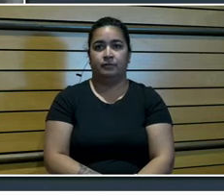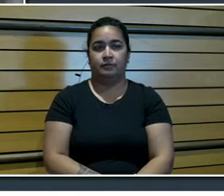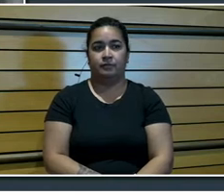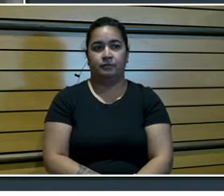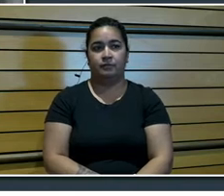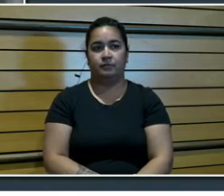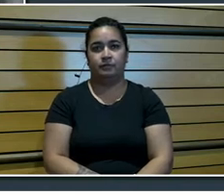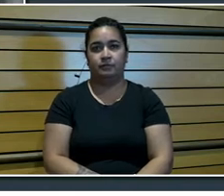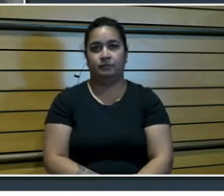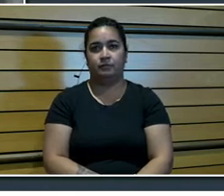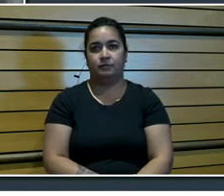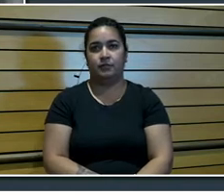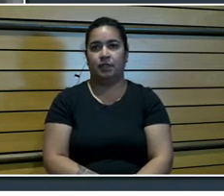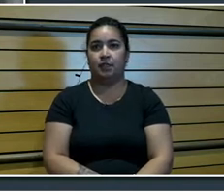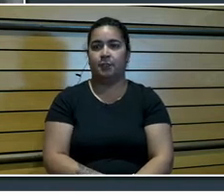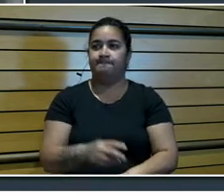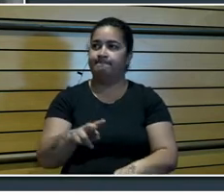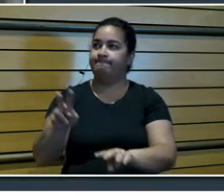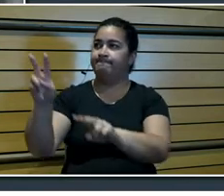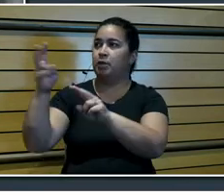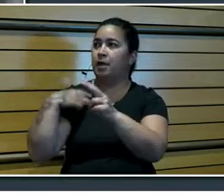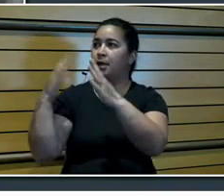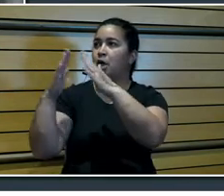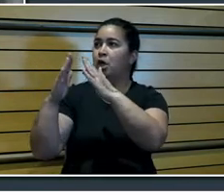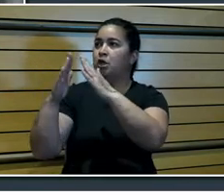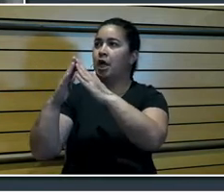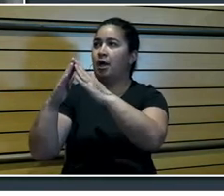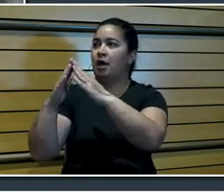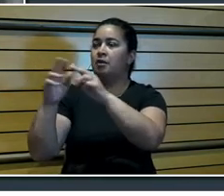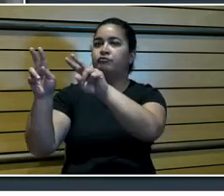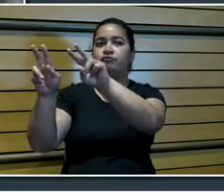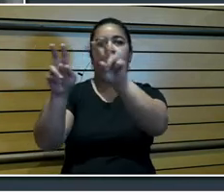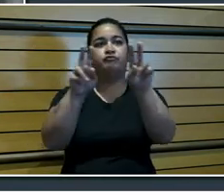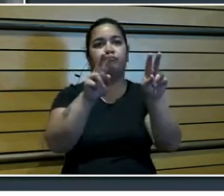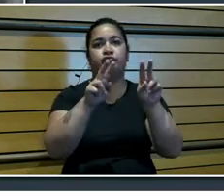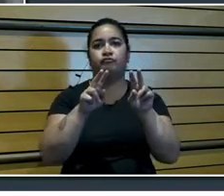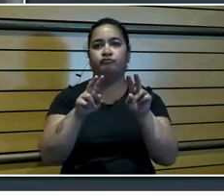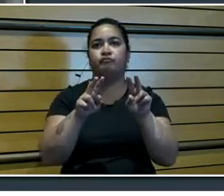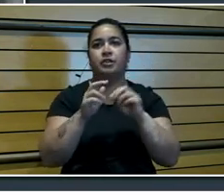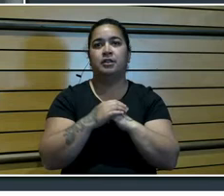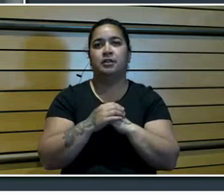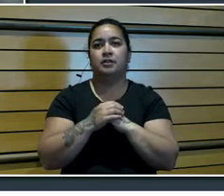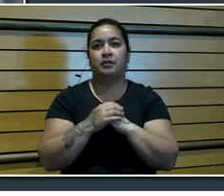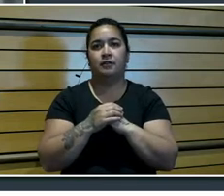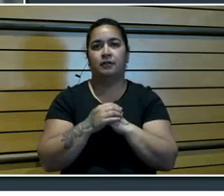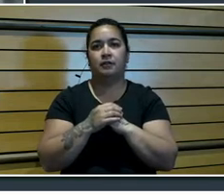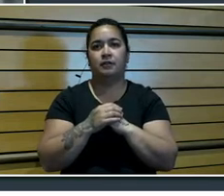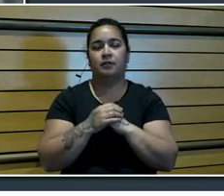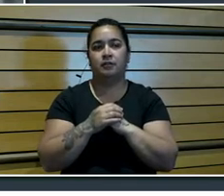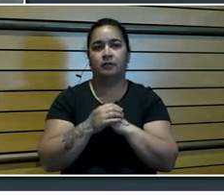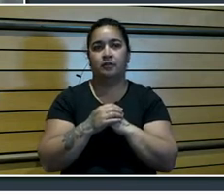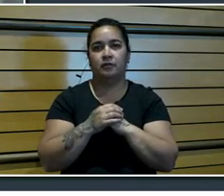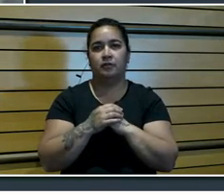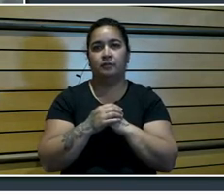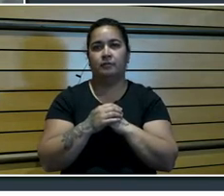whakarunga hau ki tō ki maunga me te pātū, I look above atu to my me o mountain and pass site. Ka heke whakararo ki ngā wai